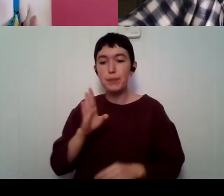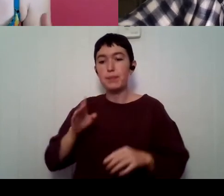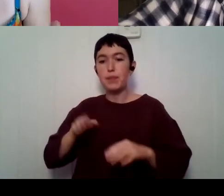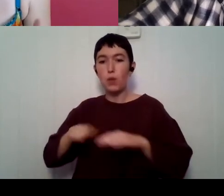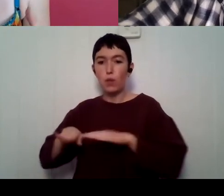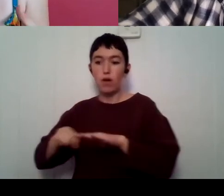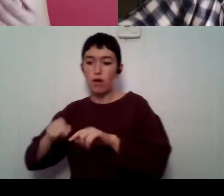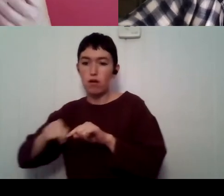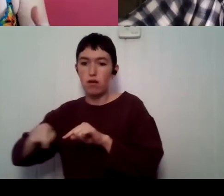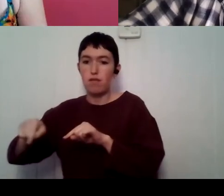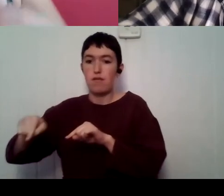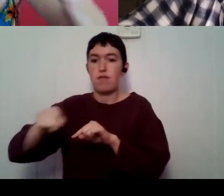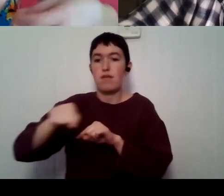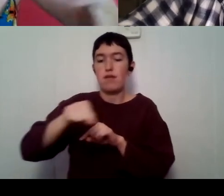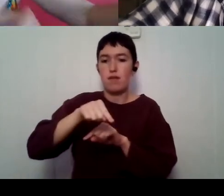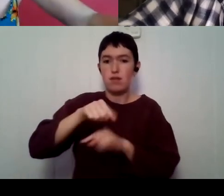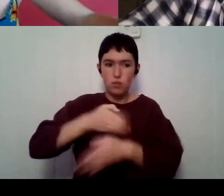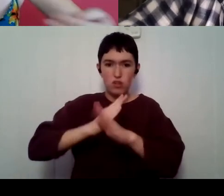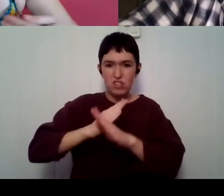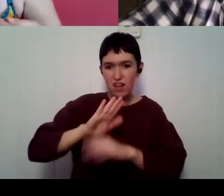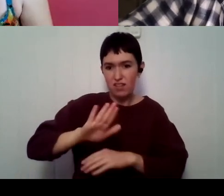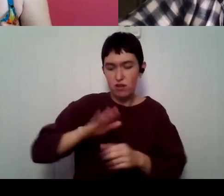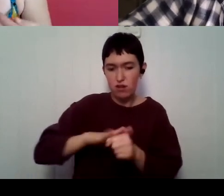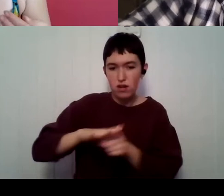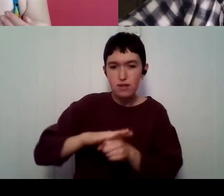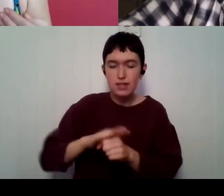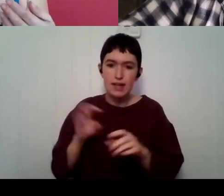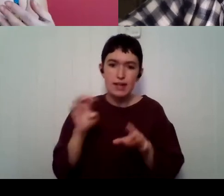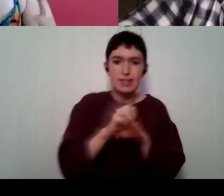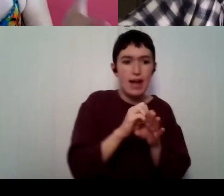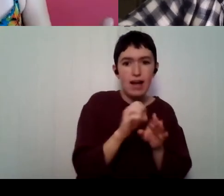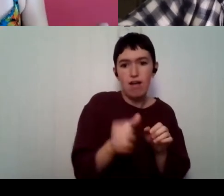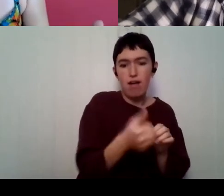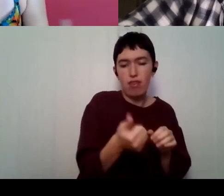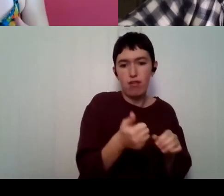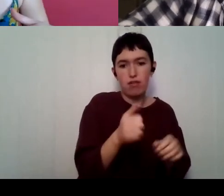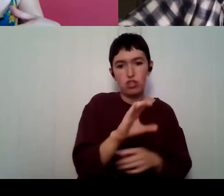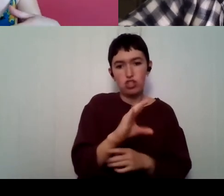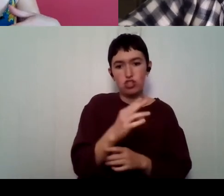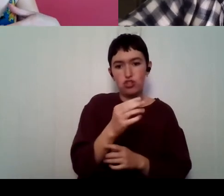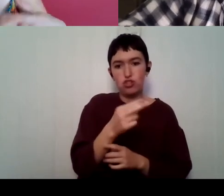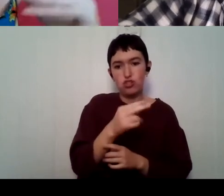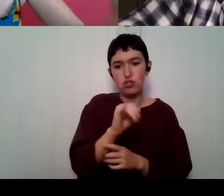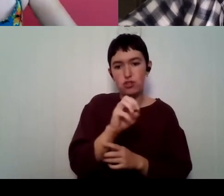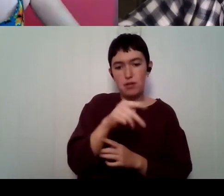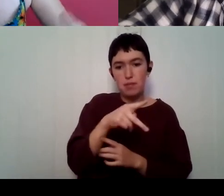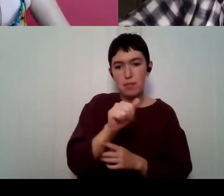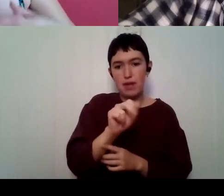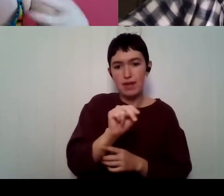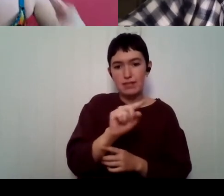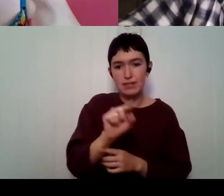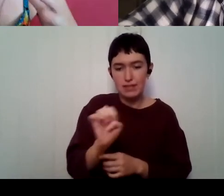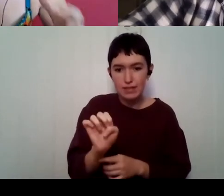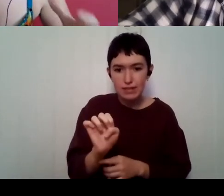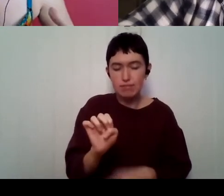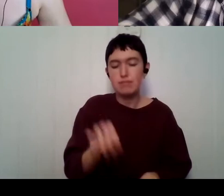will attack other chimpanzees who are not supposed to be there. Now, I've never seen spider monkeys do that. There's not been a ton of literature about this, but we